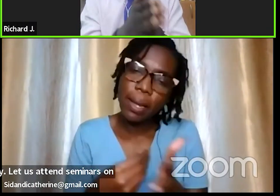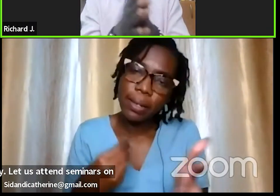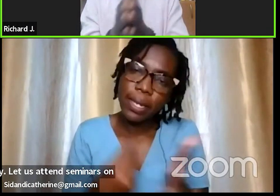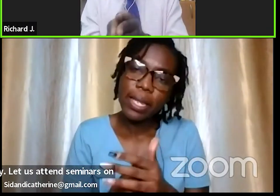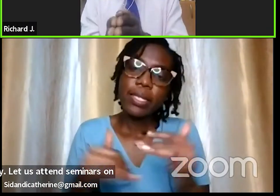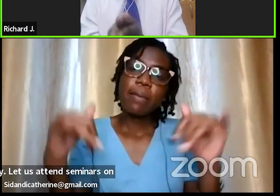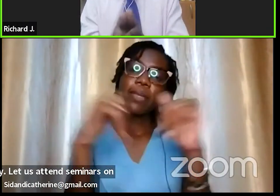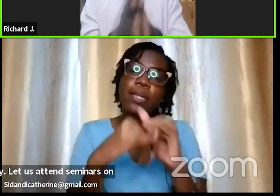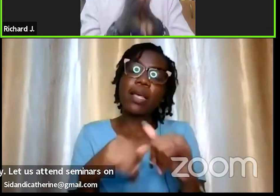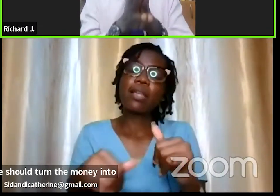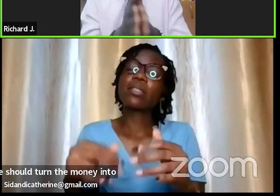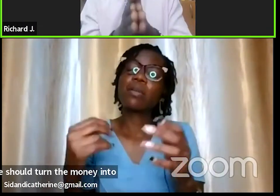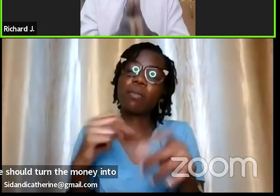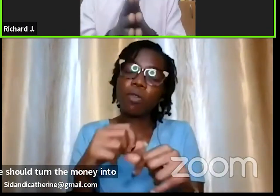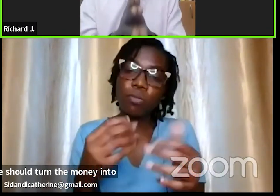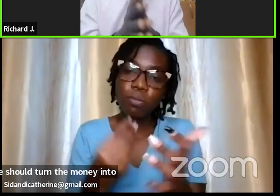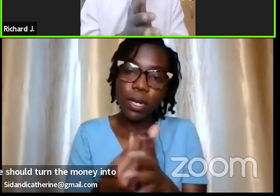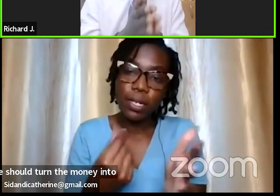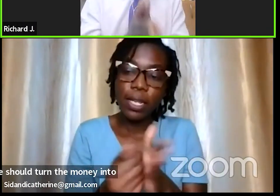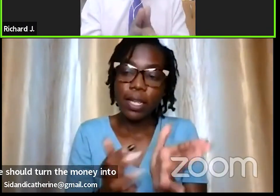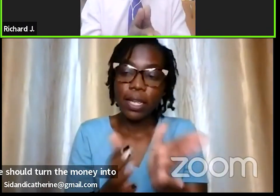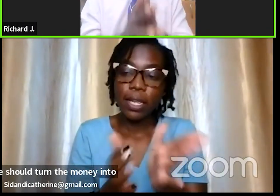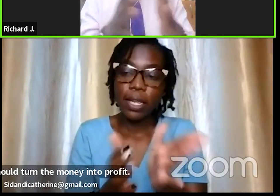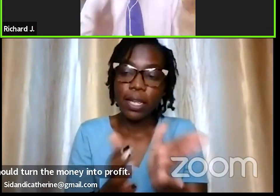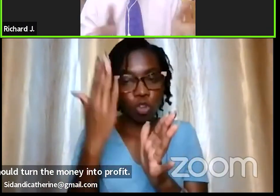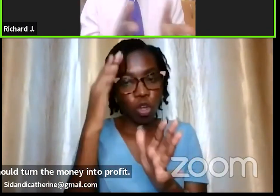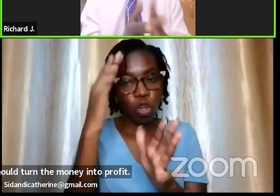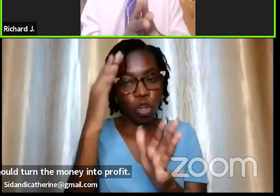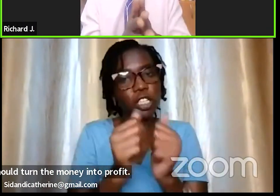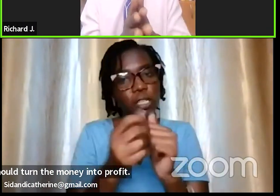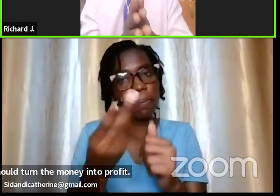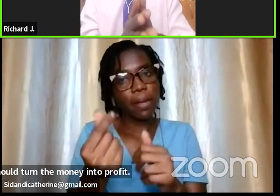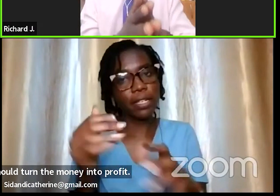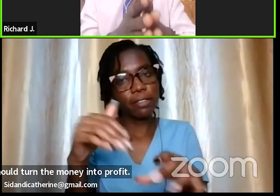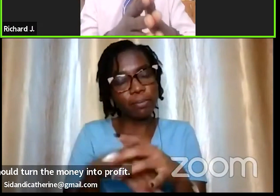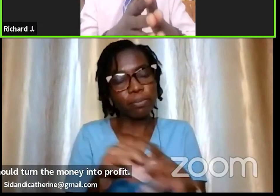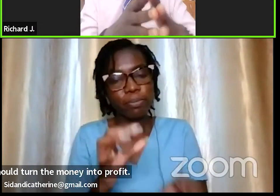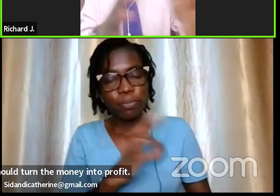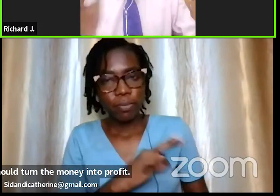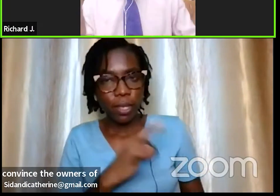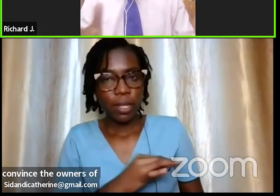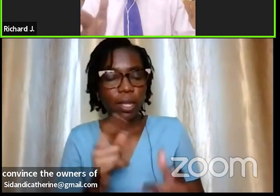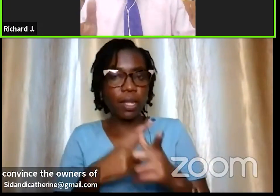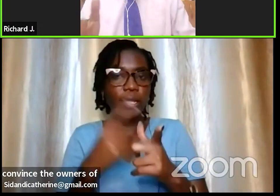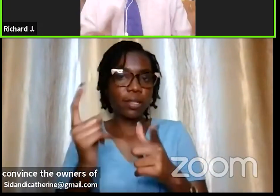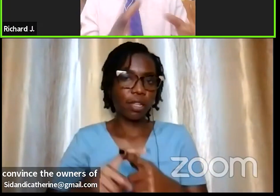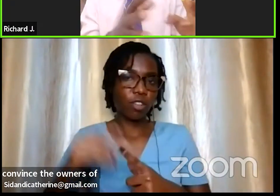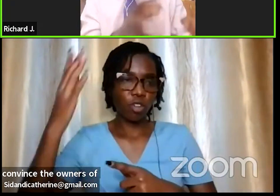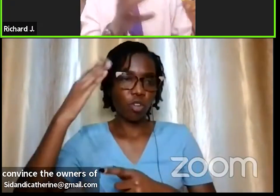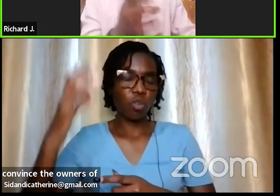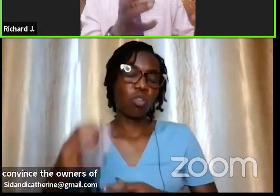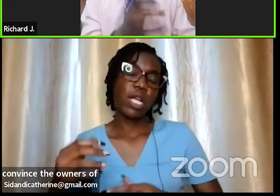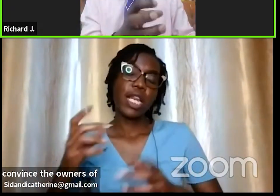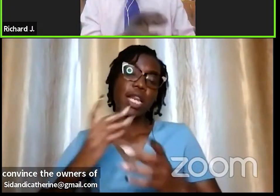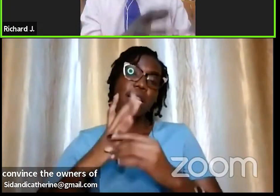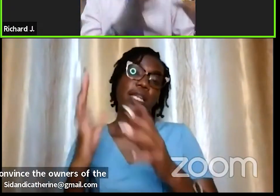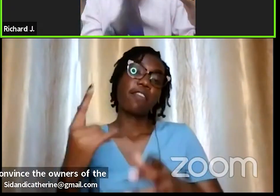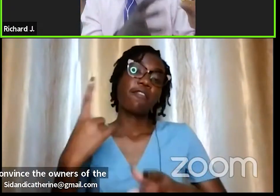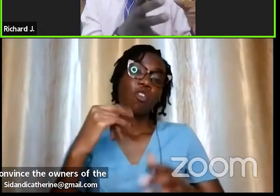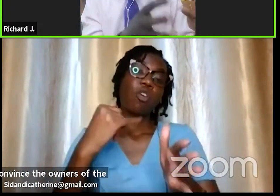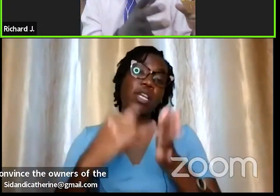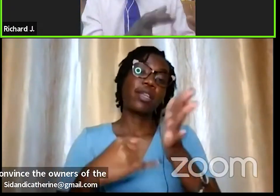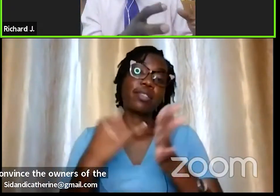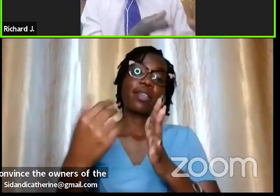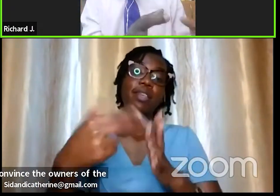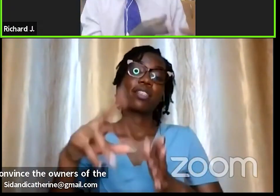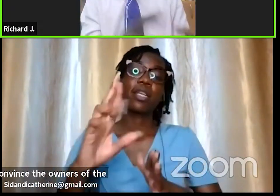money into profit, such that we are able to convince the owners of the captains of the industry that HR people can be